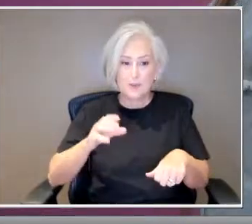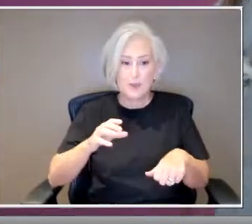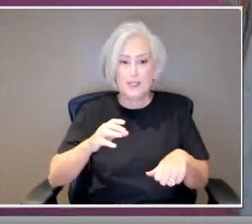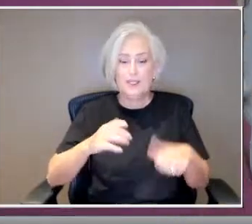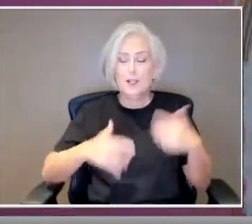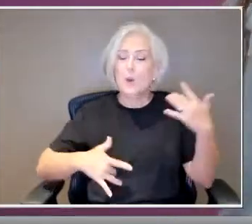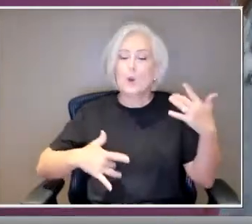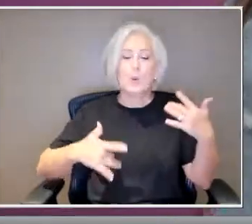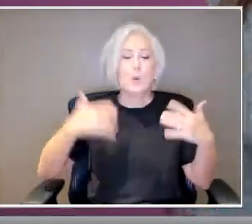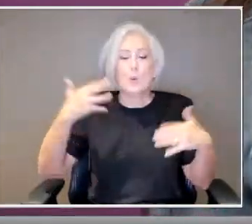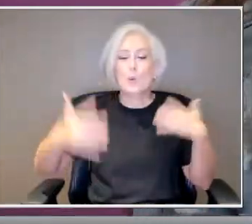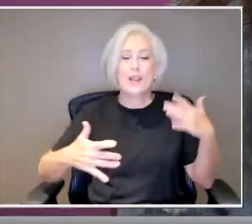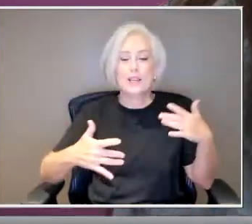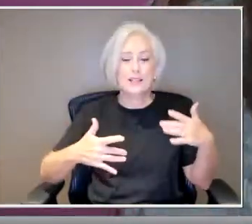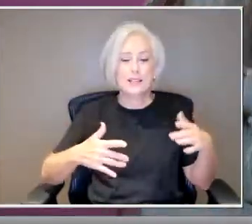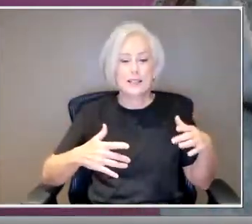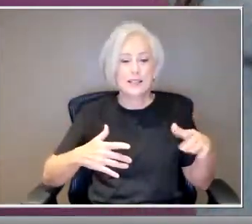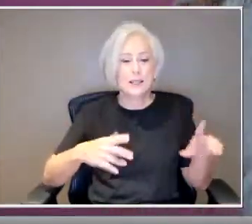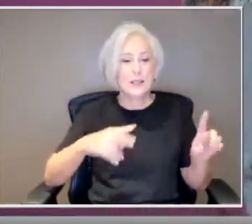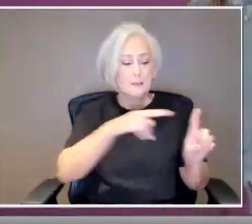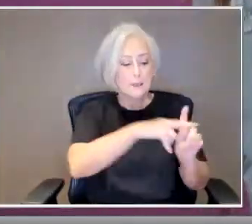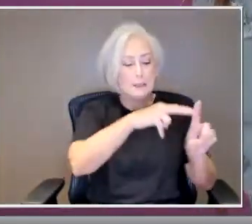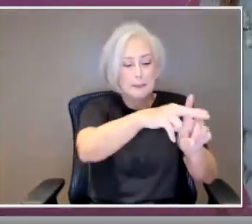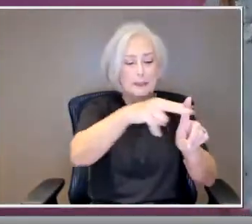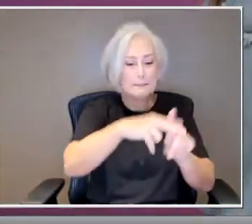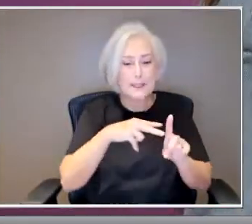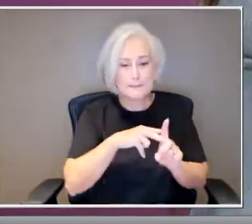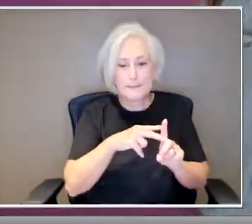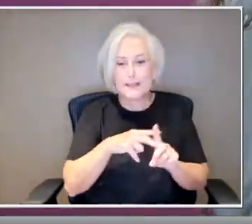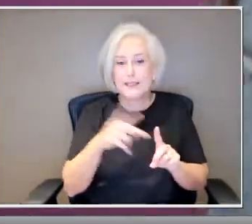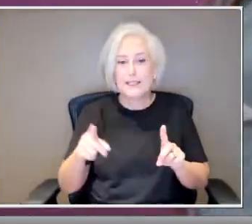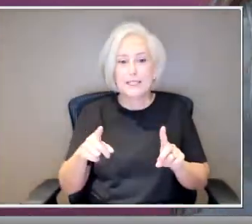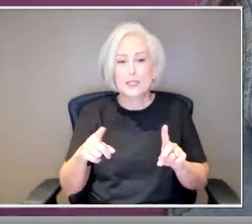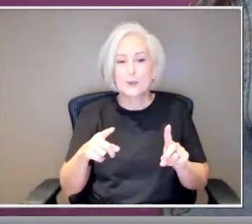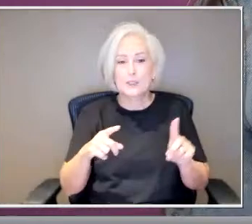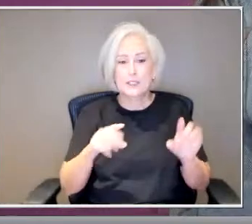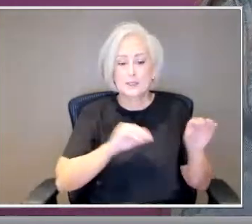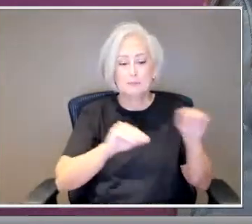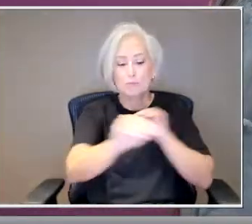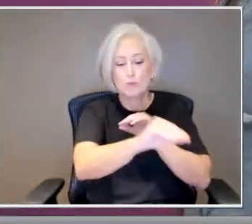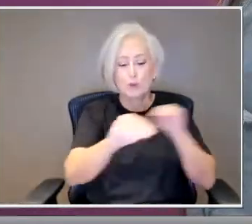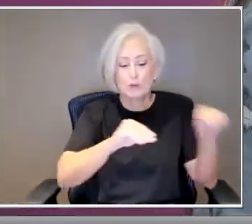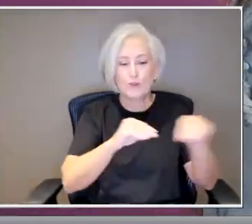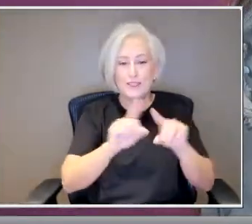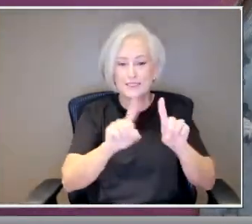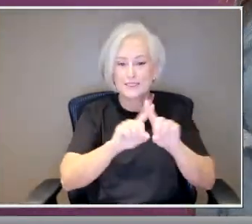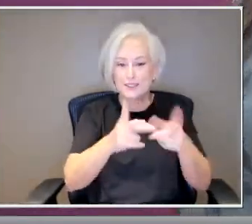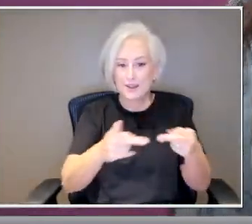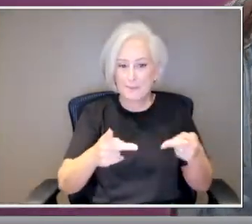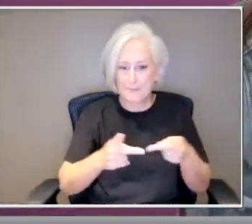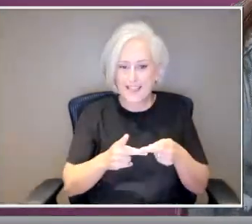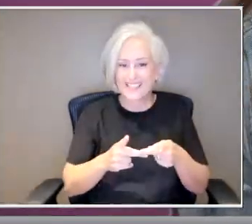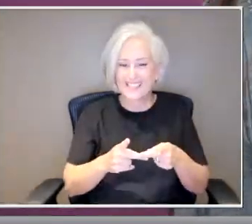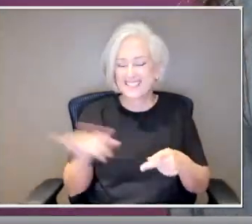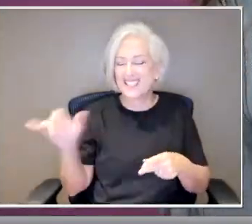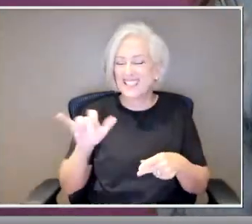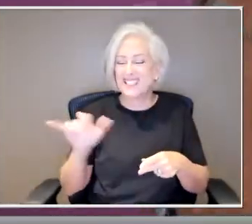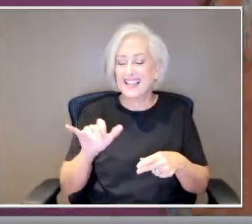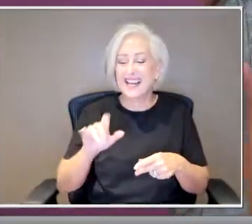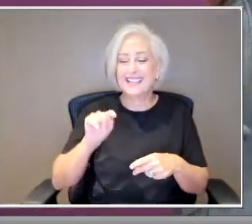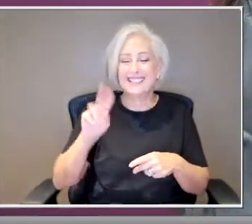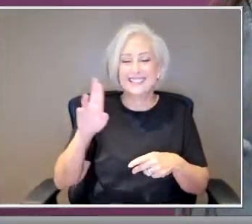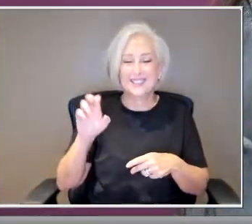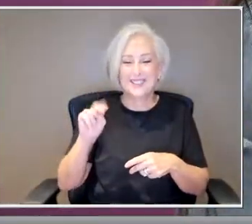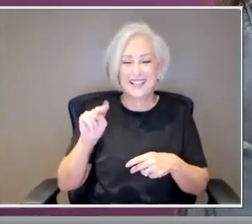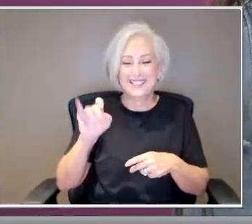would just hear it beep, beep, beep. I'm like, what are you doing? He's just putting them in different, and I'm like, it's like Transformers. Yeah, so he's at